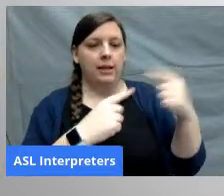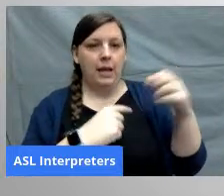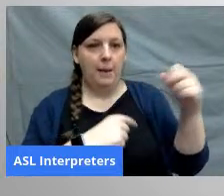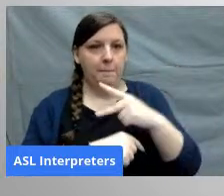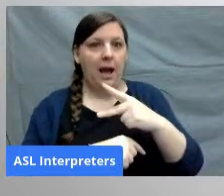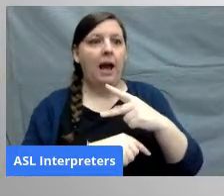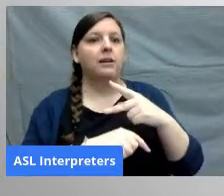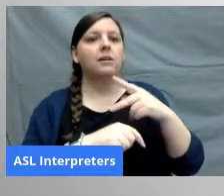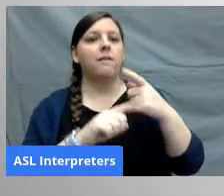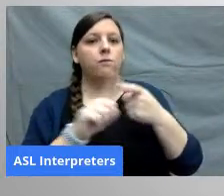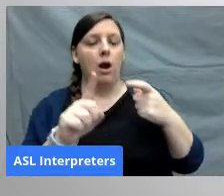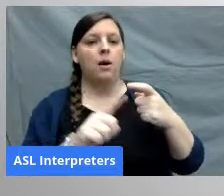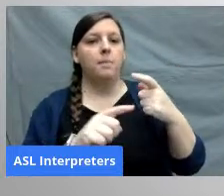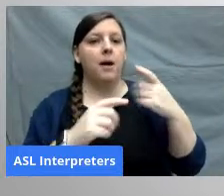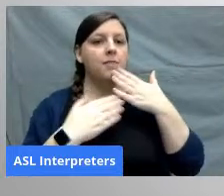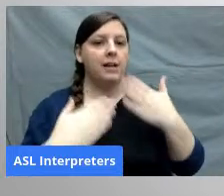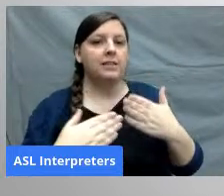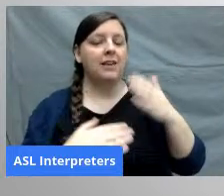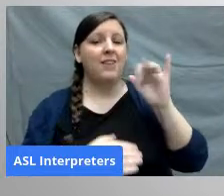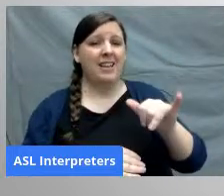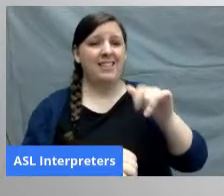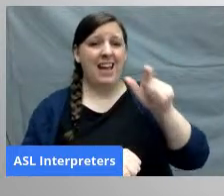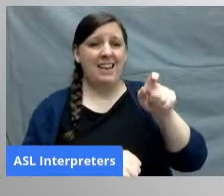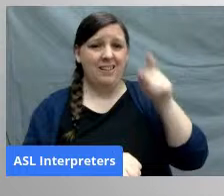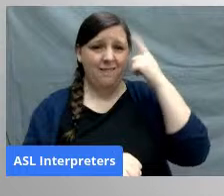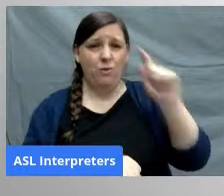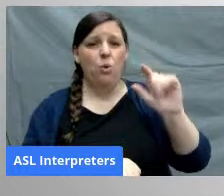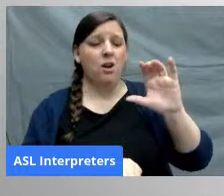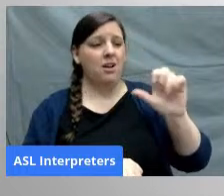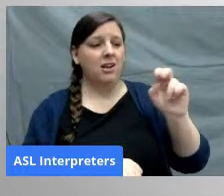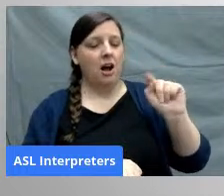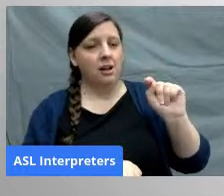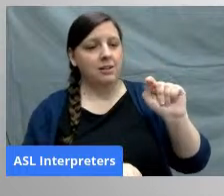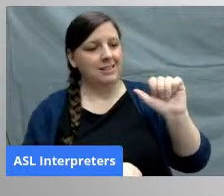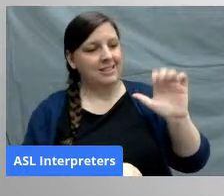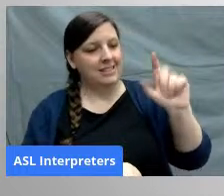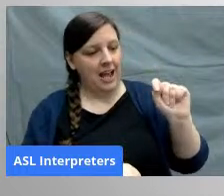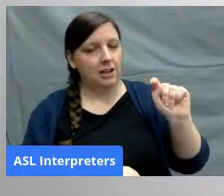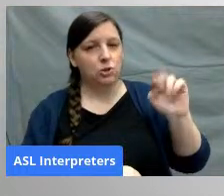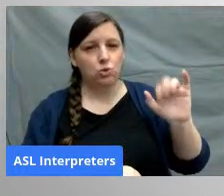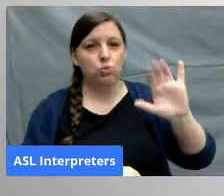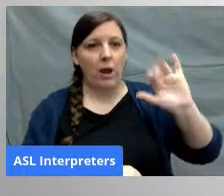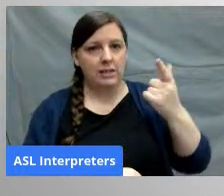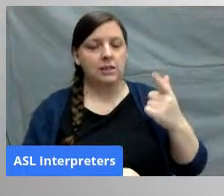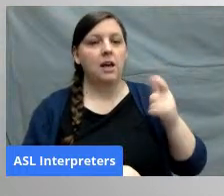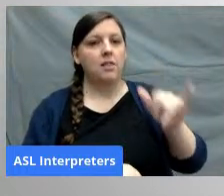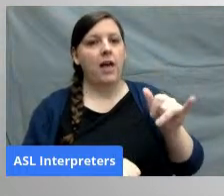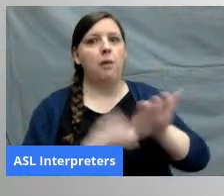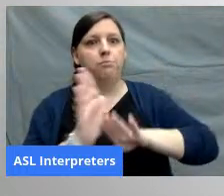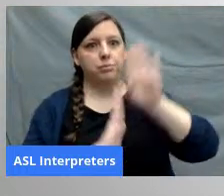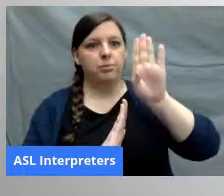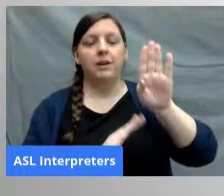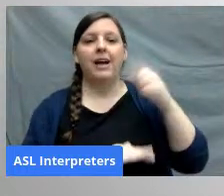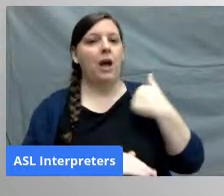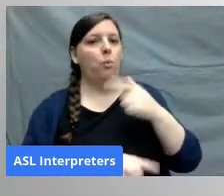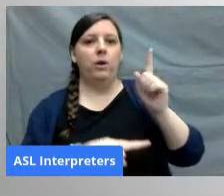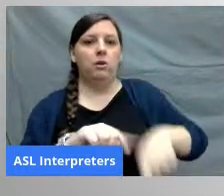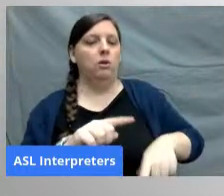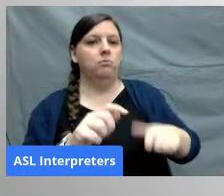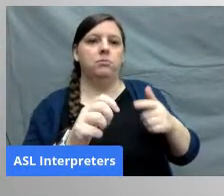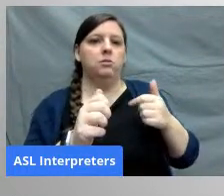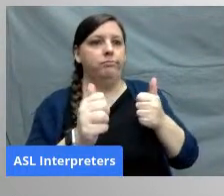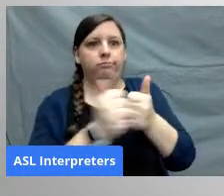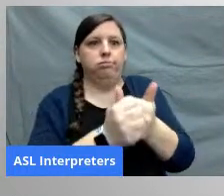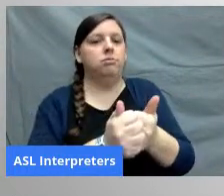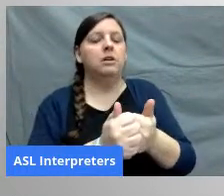keep up. And so we believe that having a day in the schedule where our custodial staff can clean